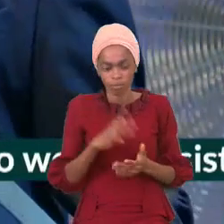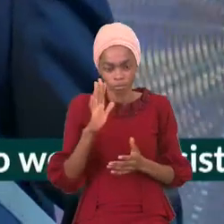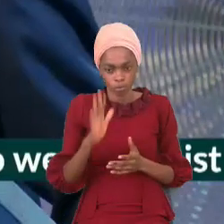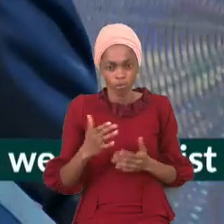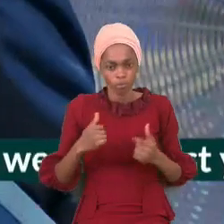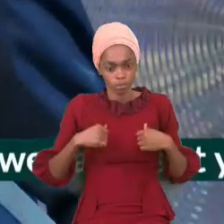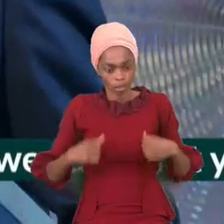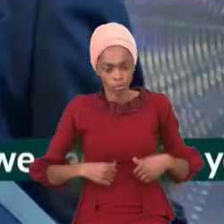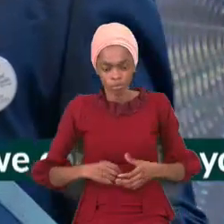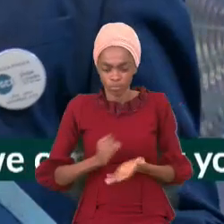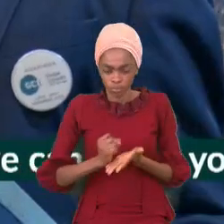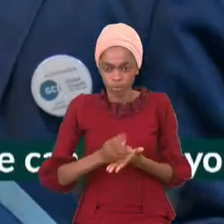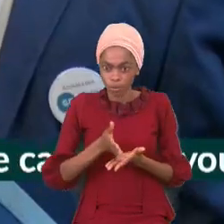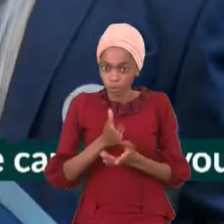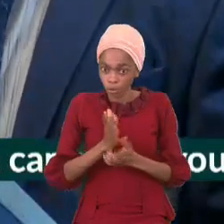Wing two.